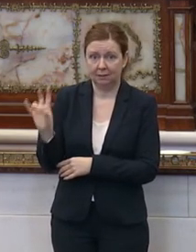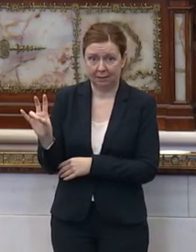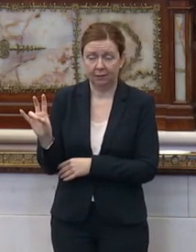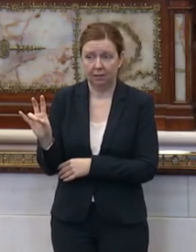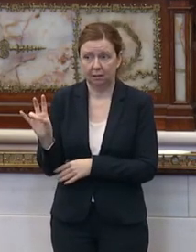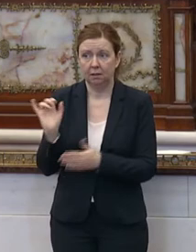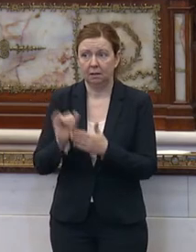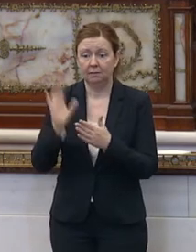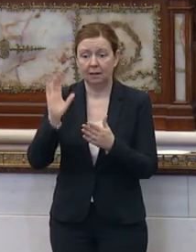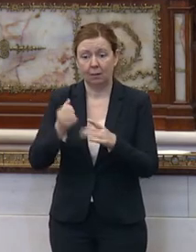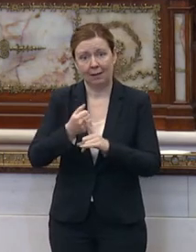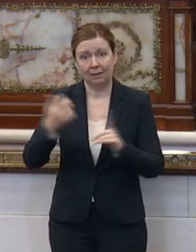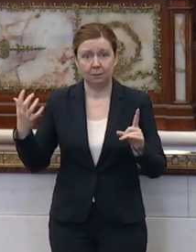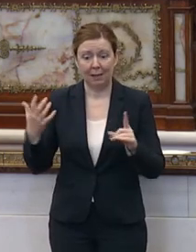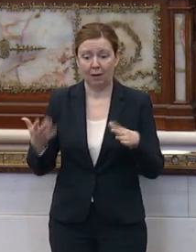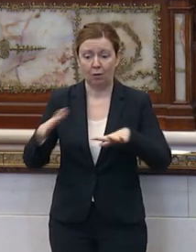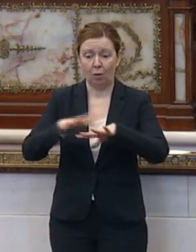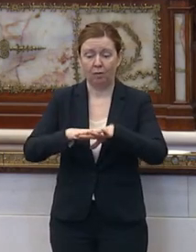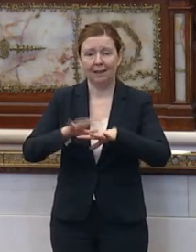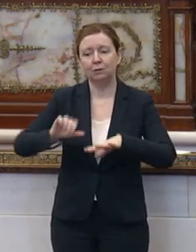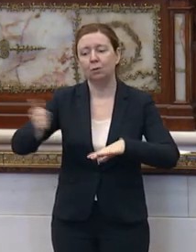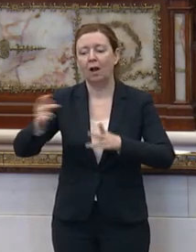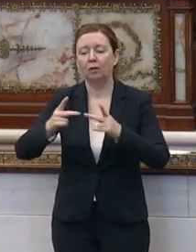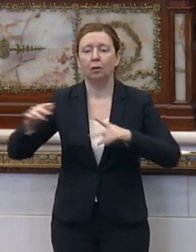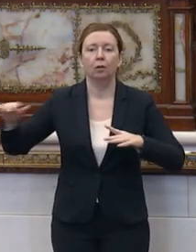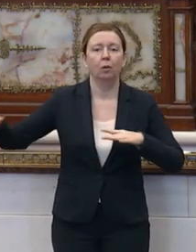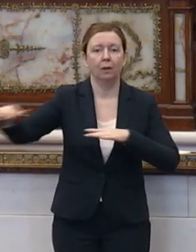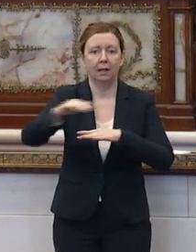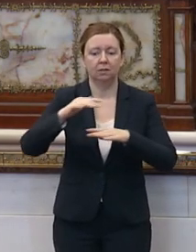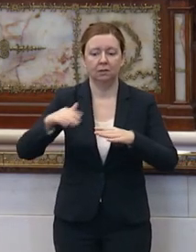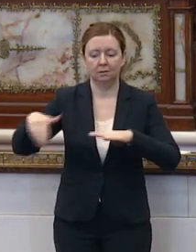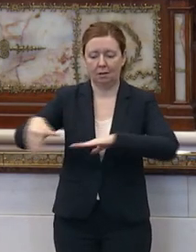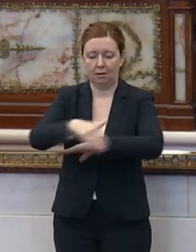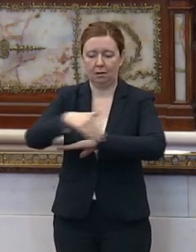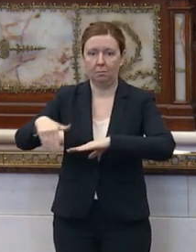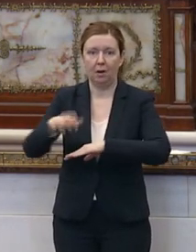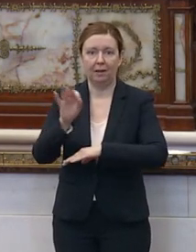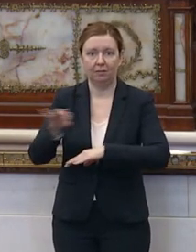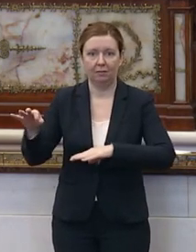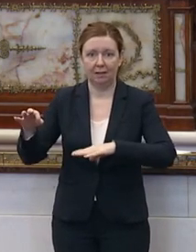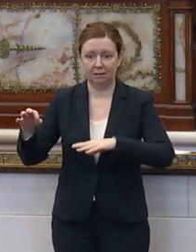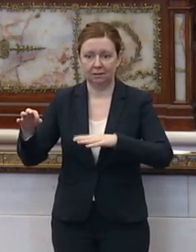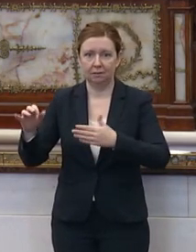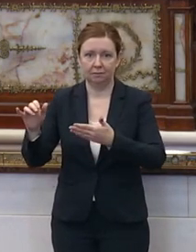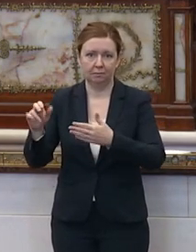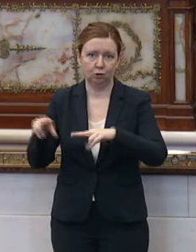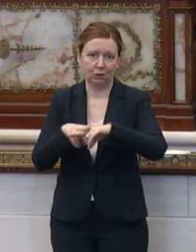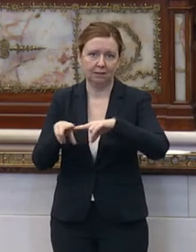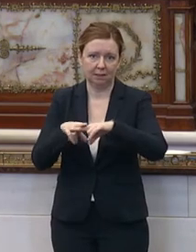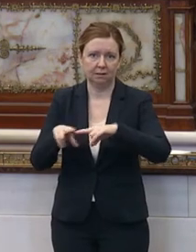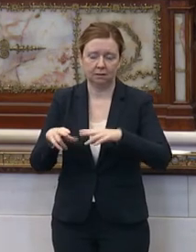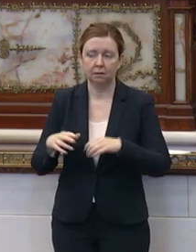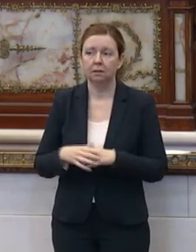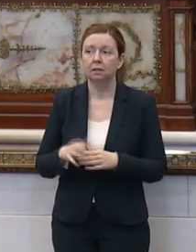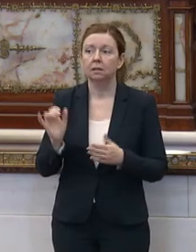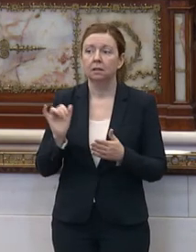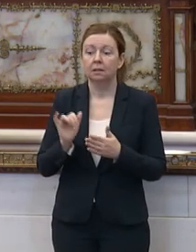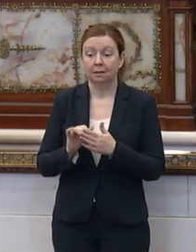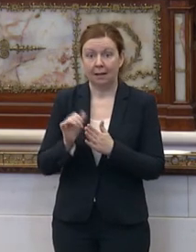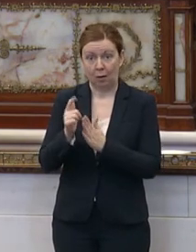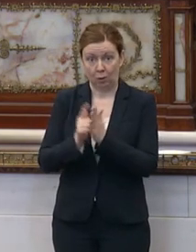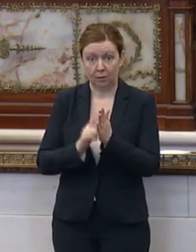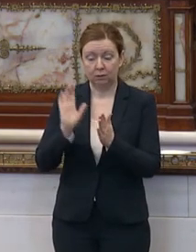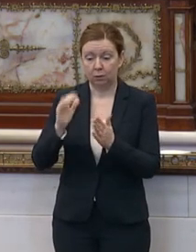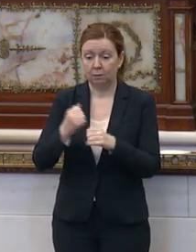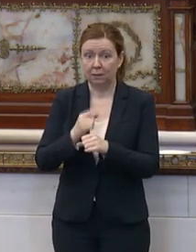220007, that will expand the overlay to other locations along the Market Frankfort Transit Corridor. This ordinance will